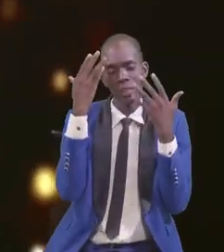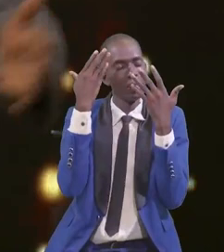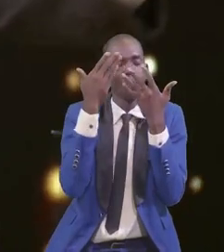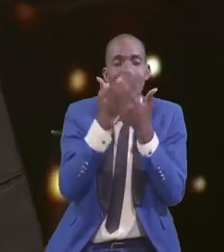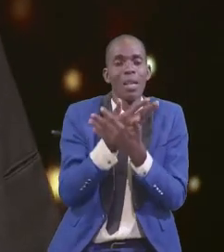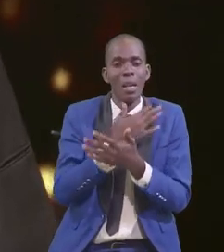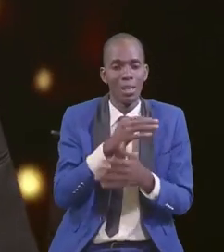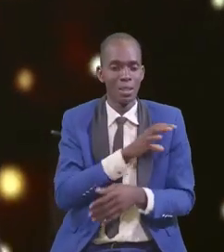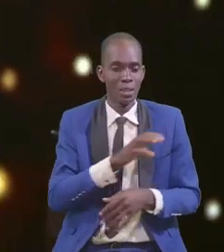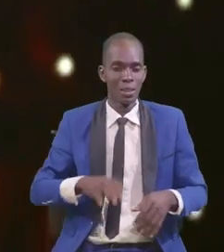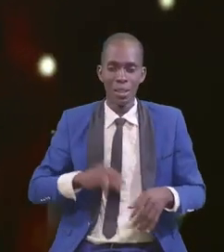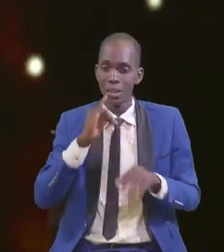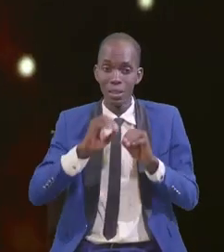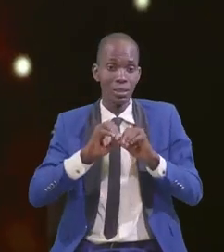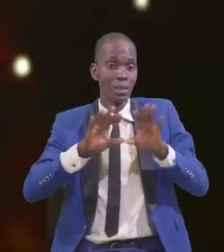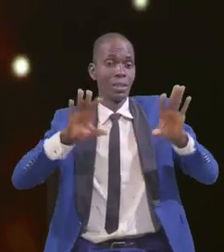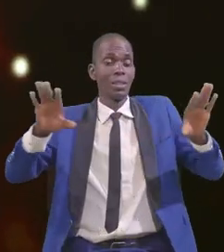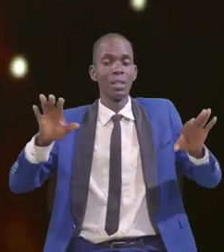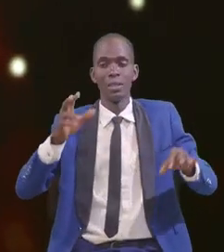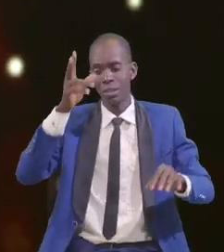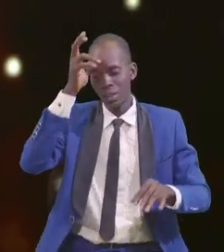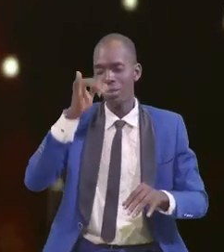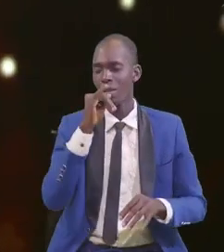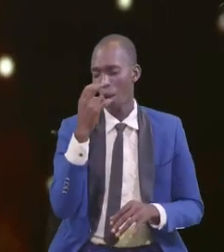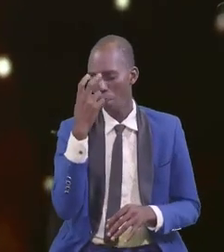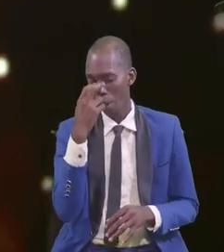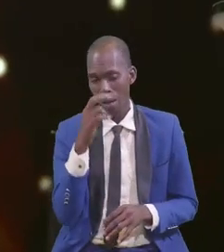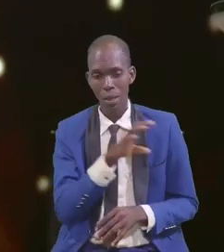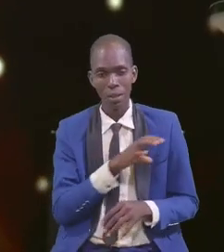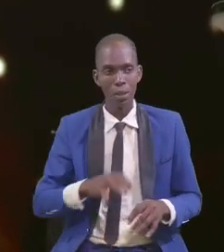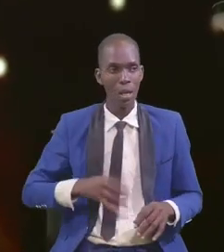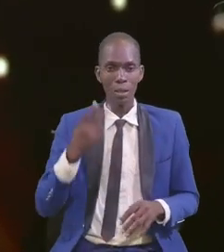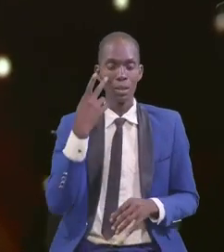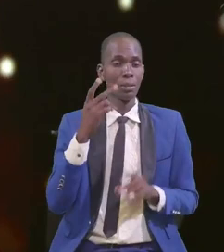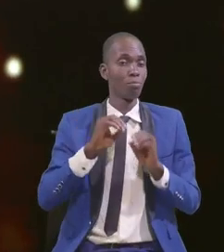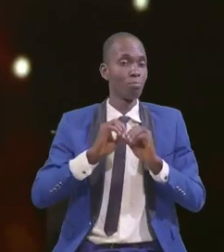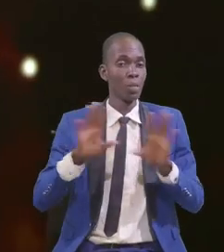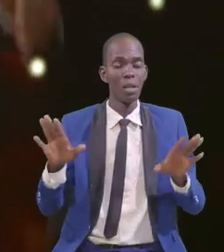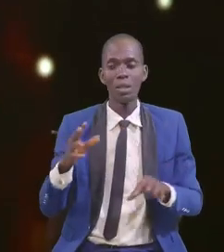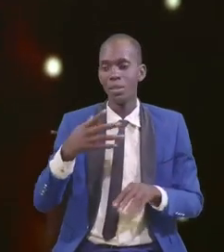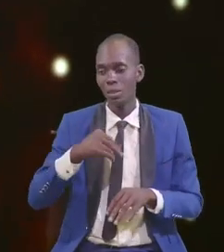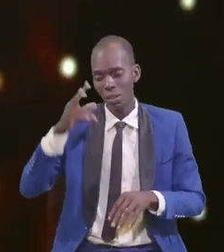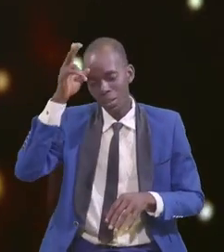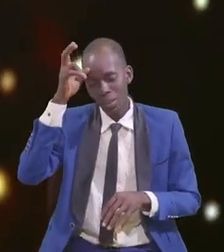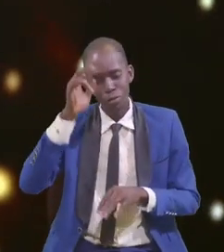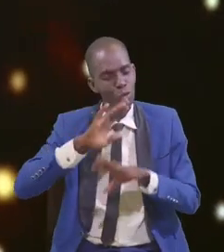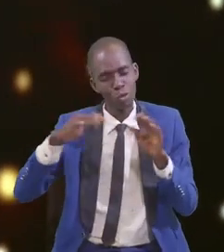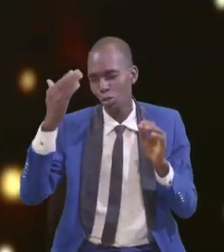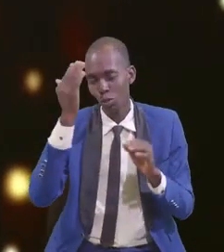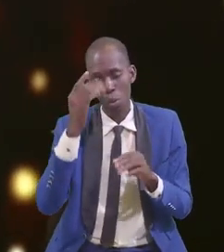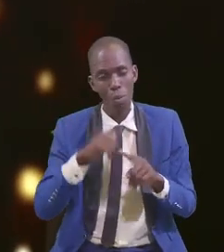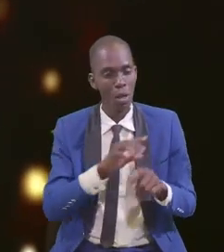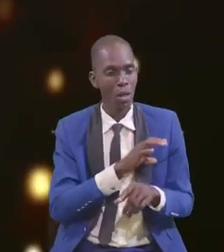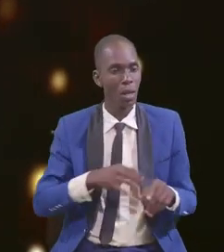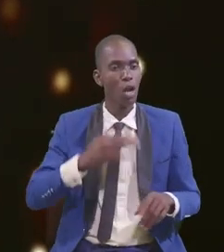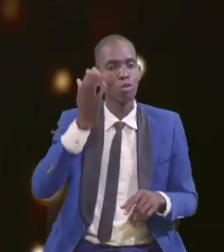of darkness. He quotes the Bible from the angle of darkness. It's in darkness. It doesn't have